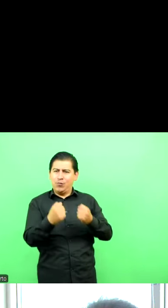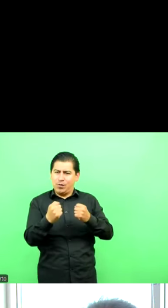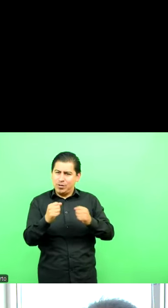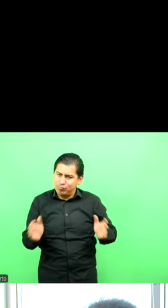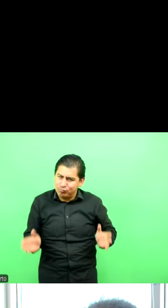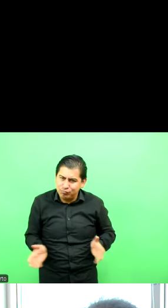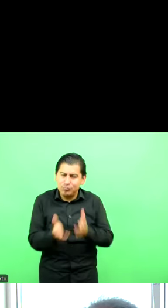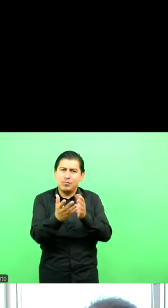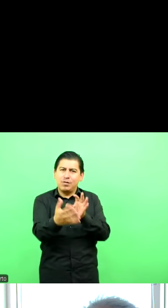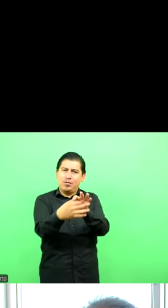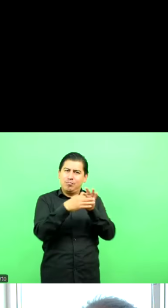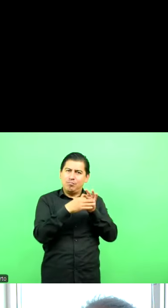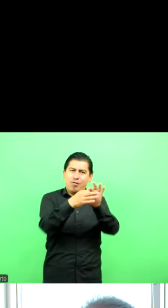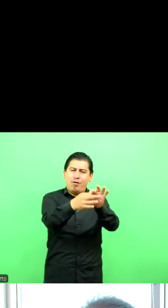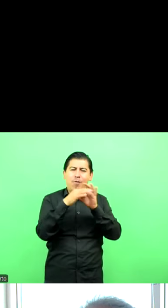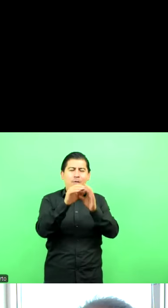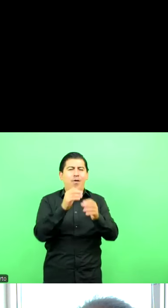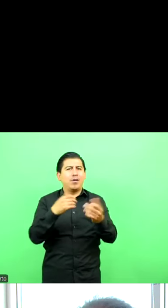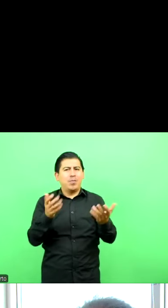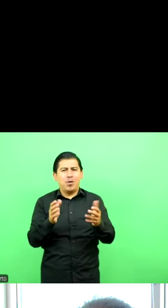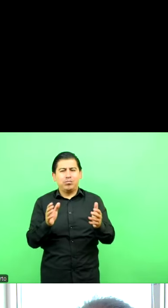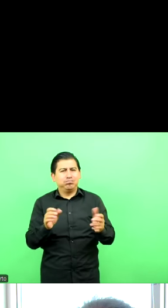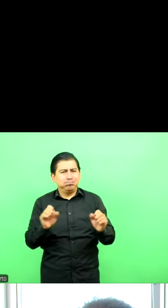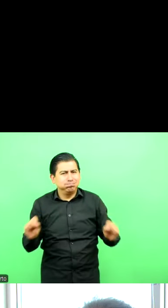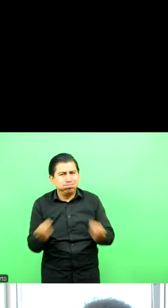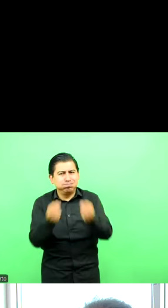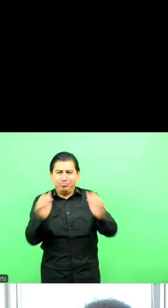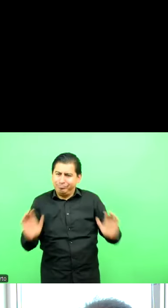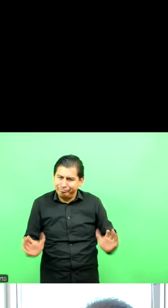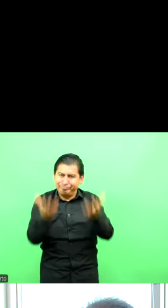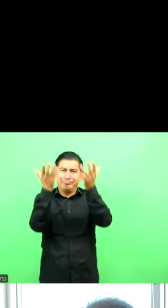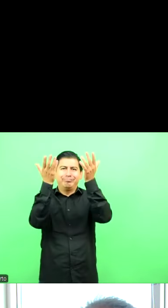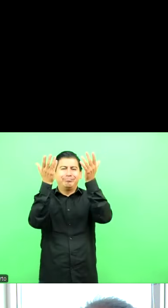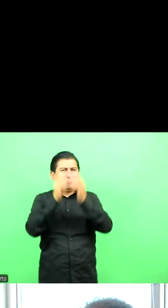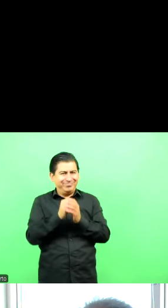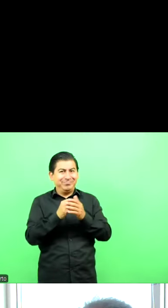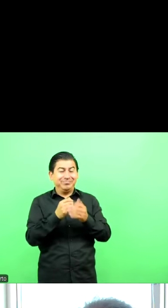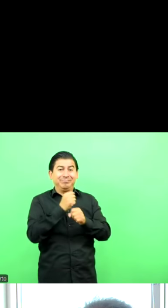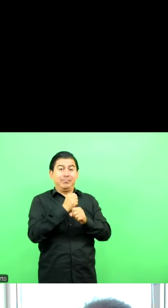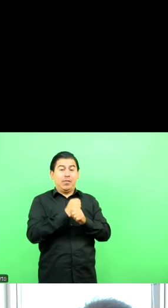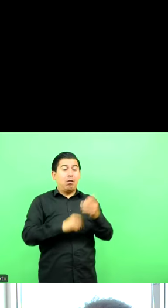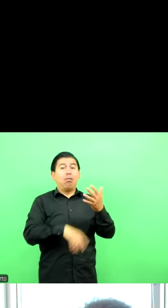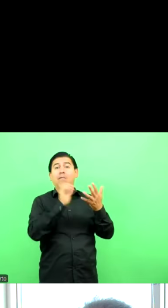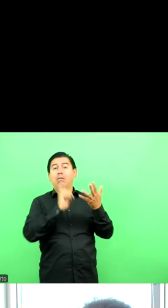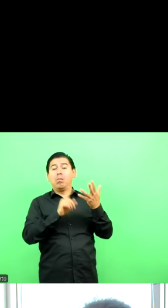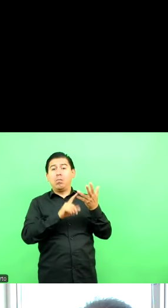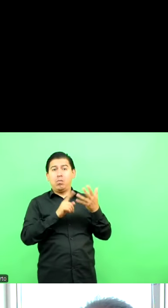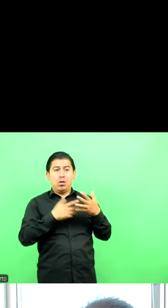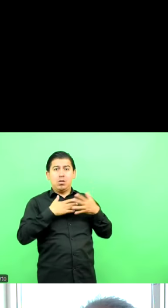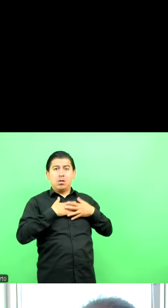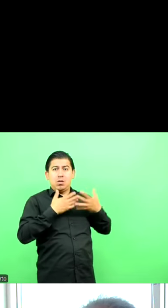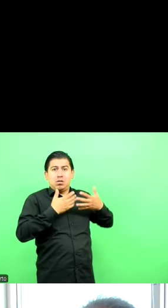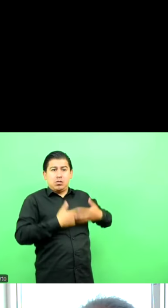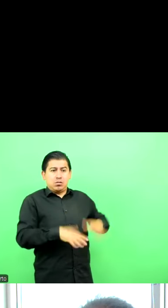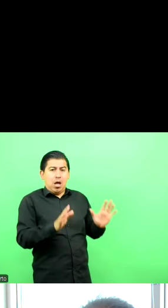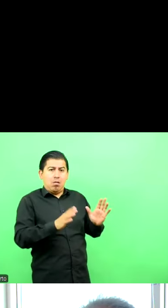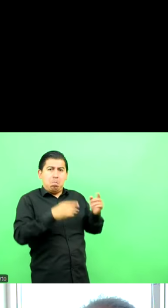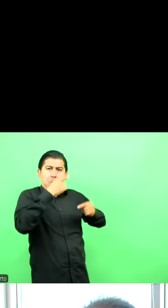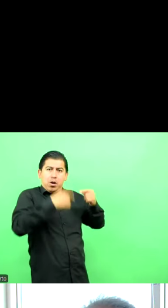collaboration in order to strengthen the policies in this regard, leveraging on the new technologies and AI